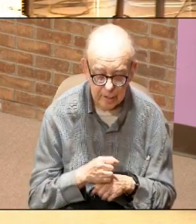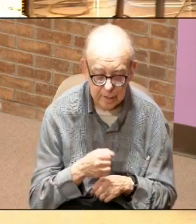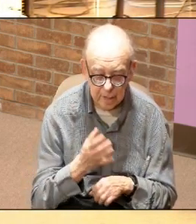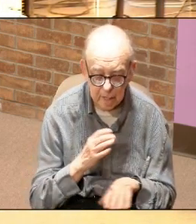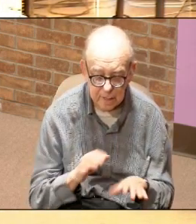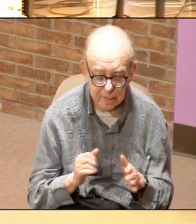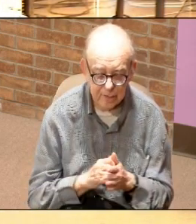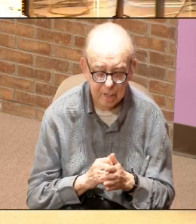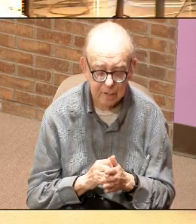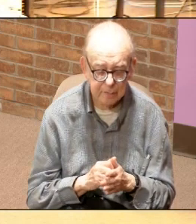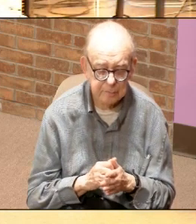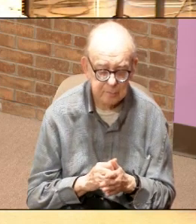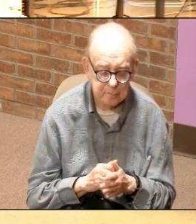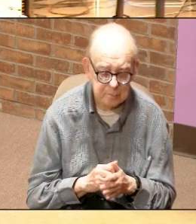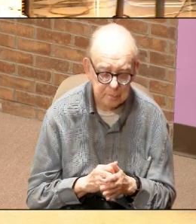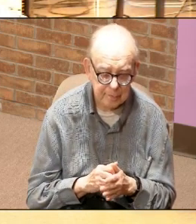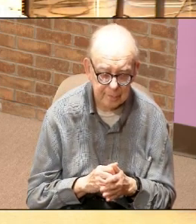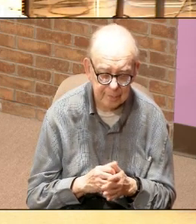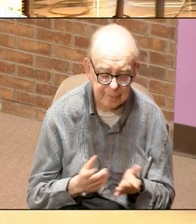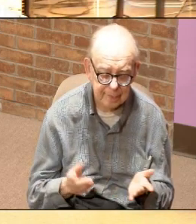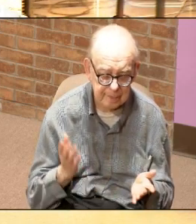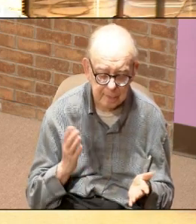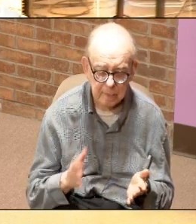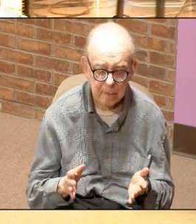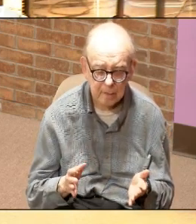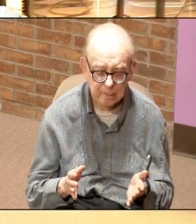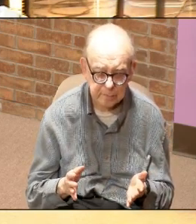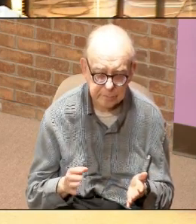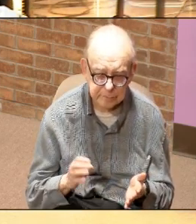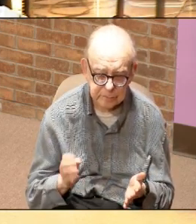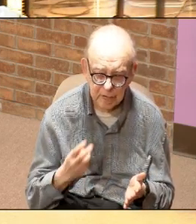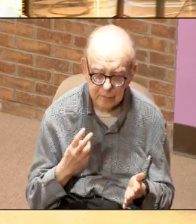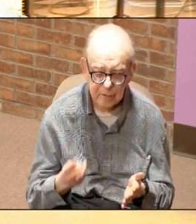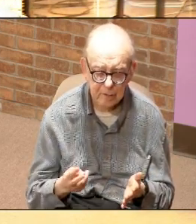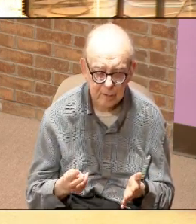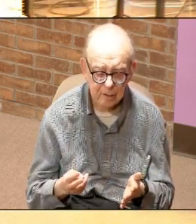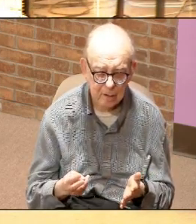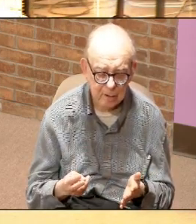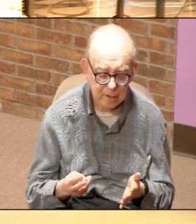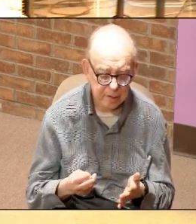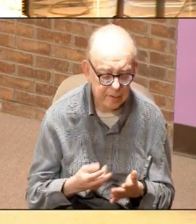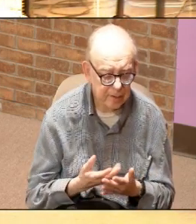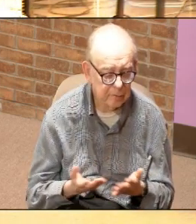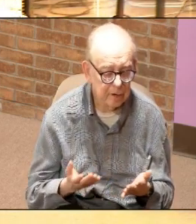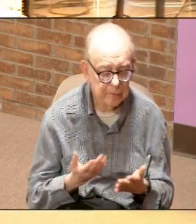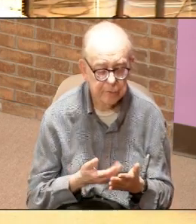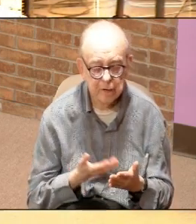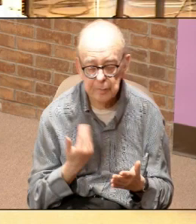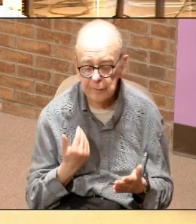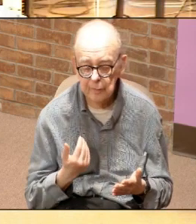does. In ways that we've never, ever seen before.